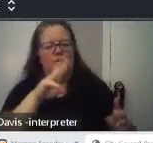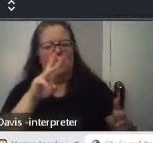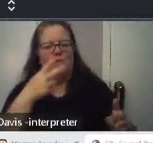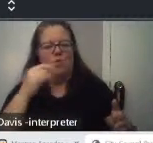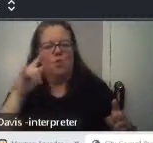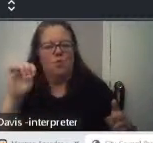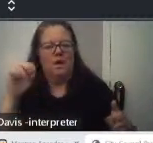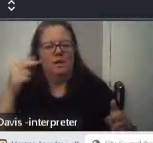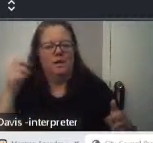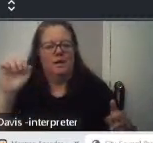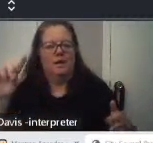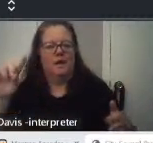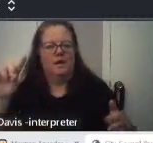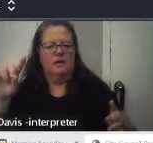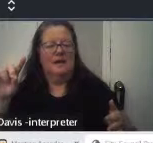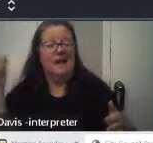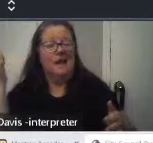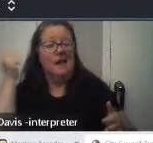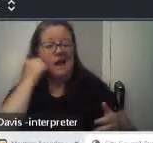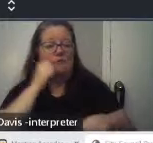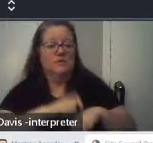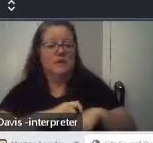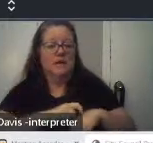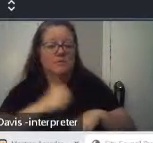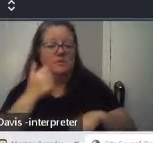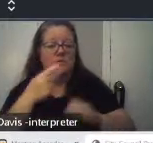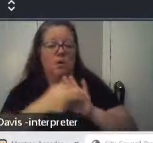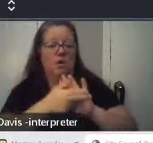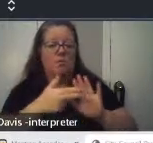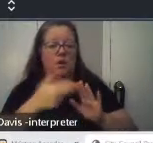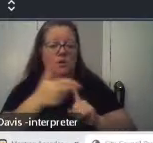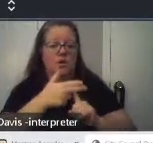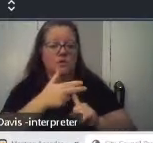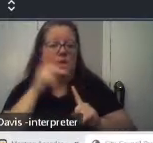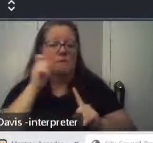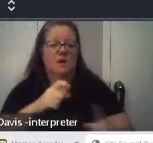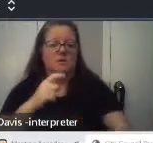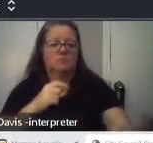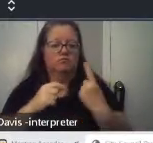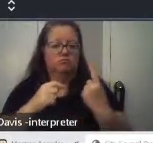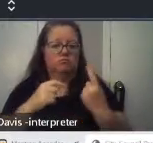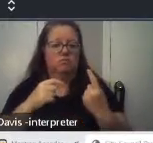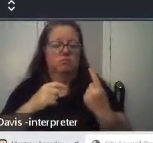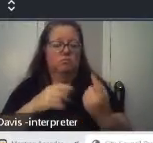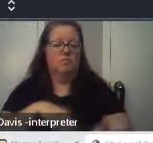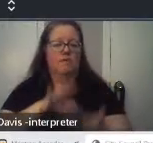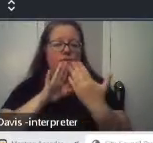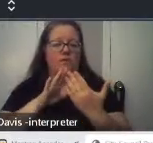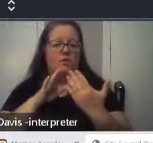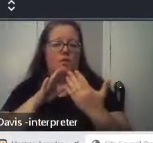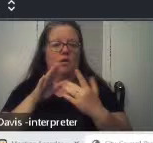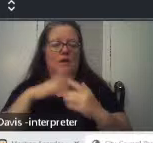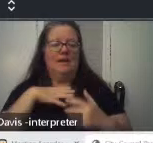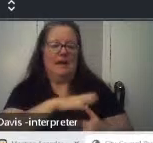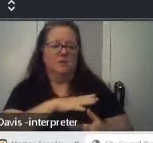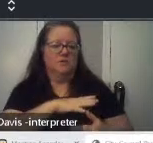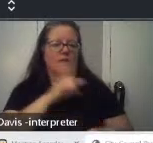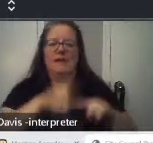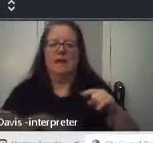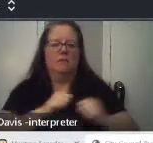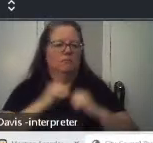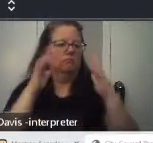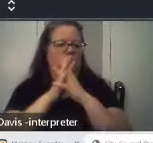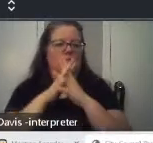not recall that every time someone brands a hotel, they have to come before council for approval, meaning they cannot just slap up a